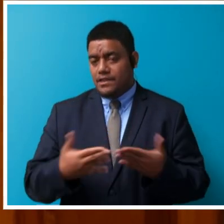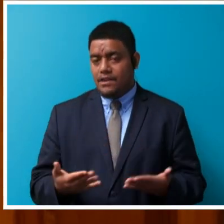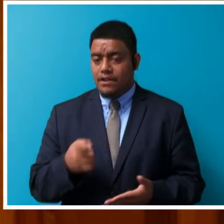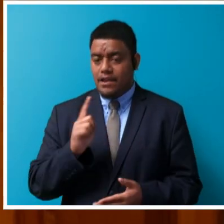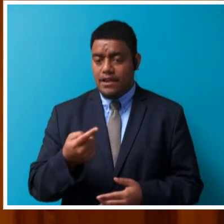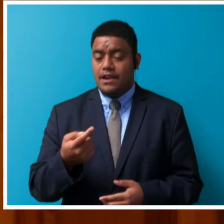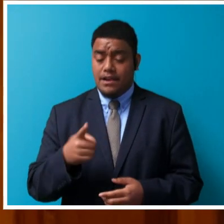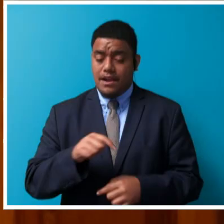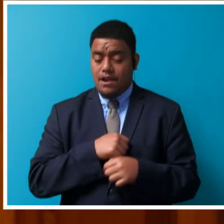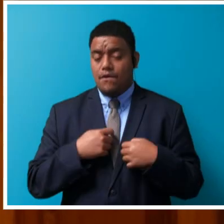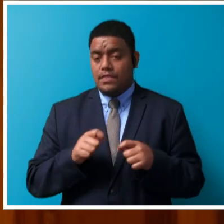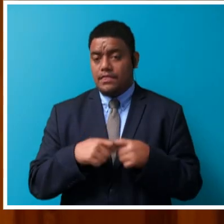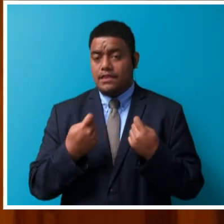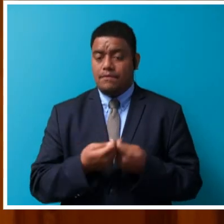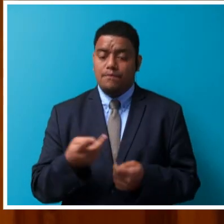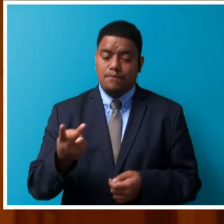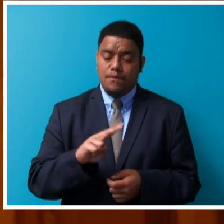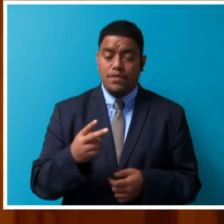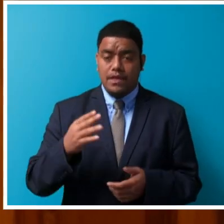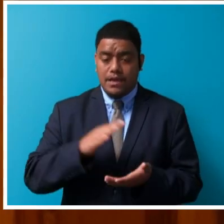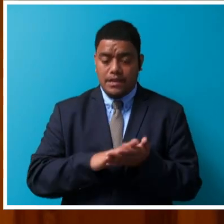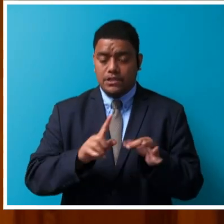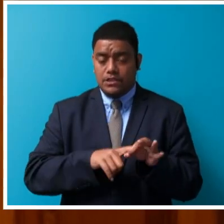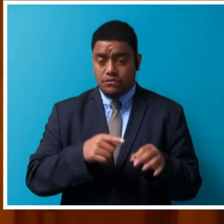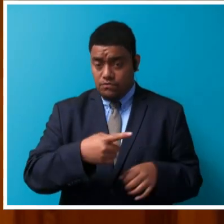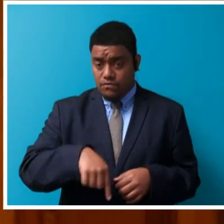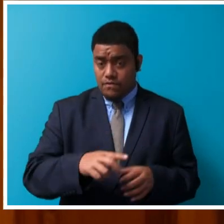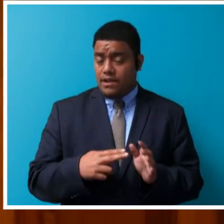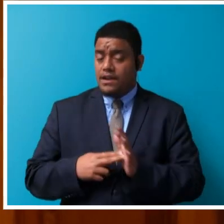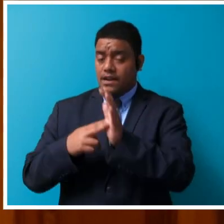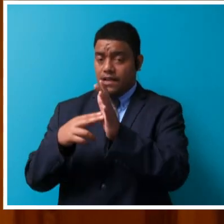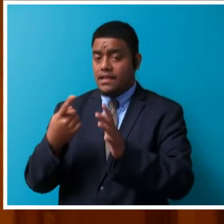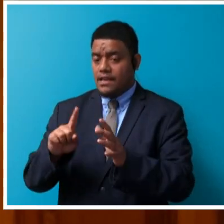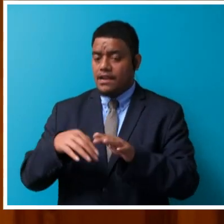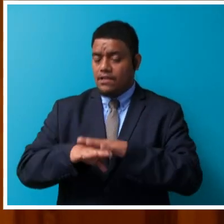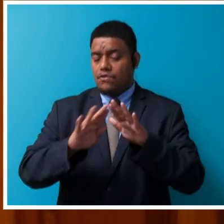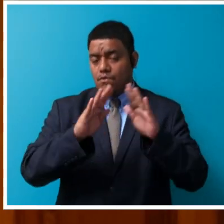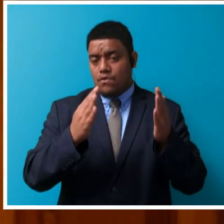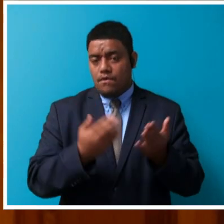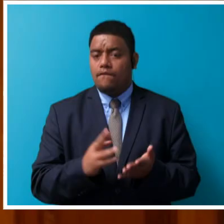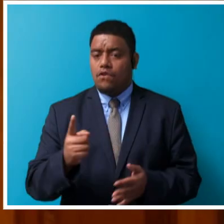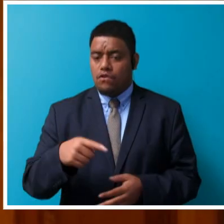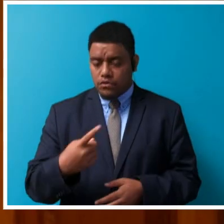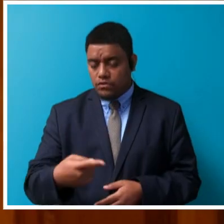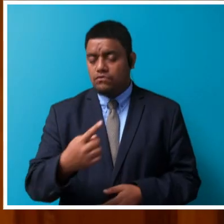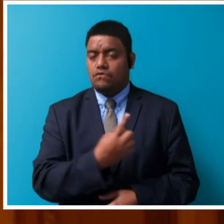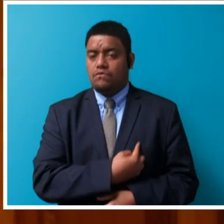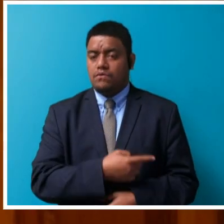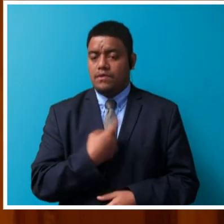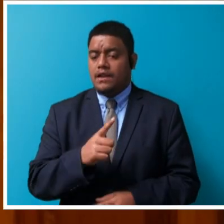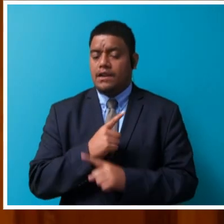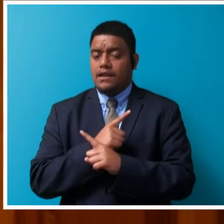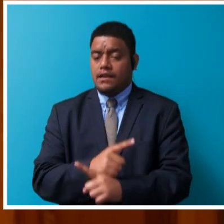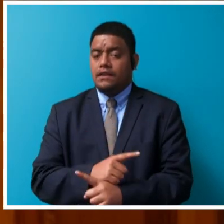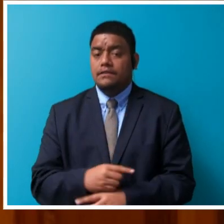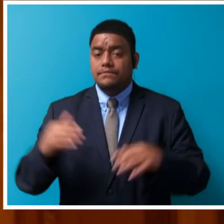our teams, both at headquarters here in Suva, in Nandi, and around the world for their continued commitment and guidance.